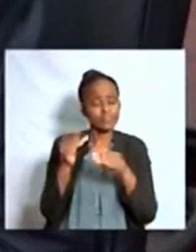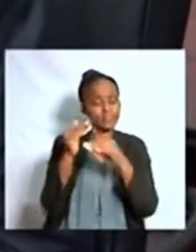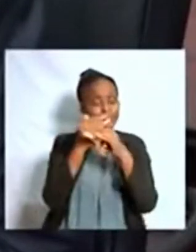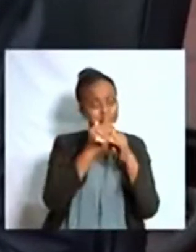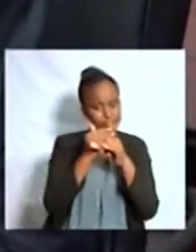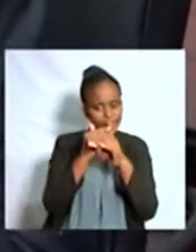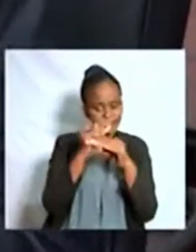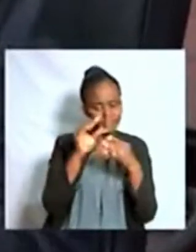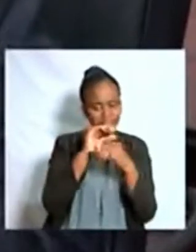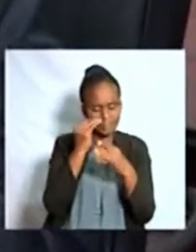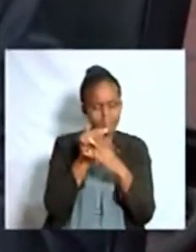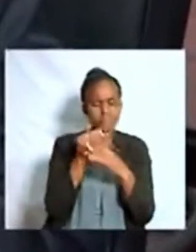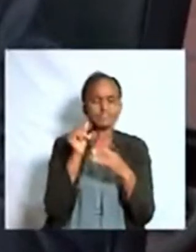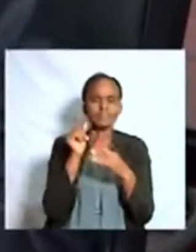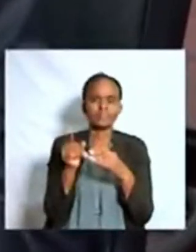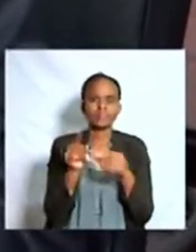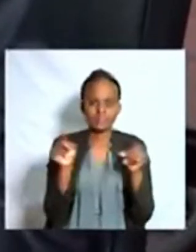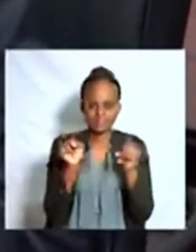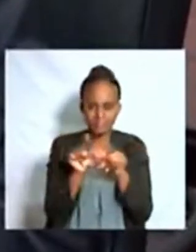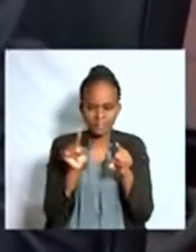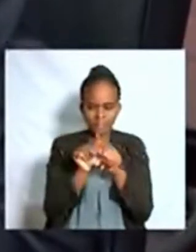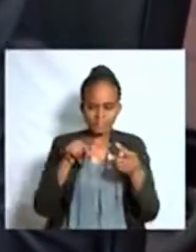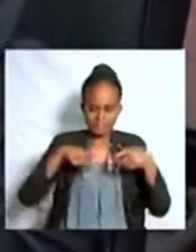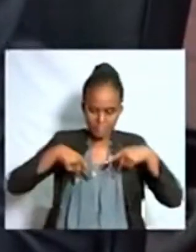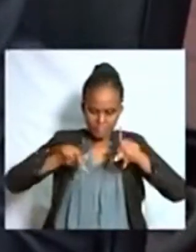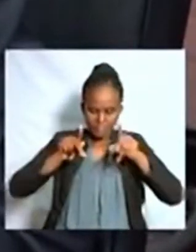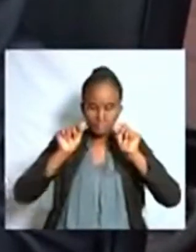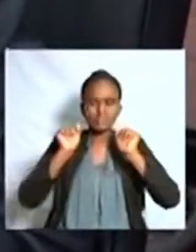or is this going to be permitted?